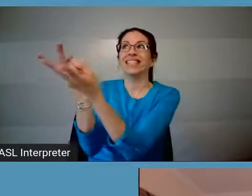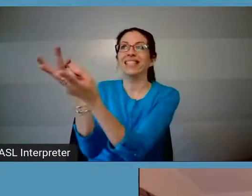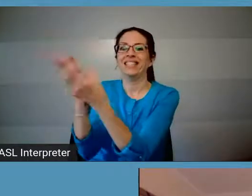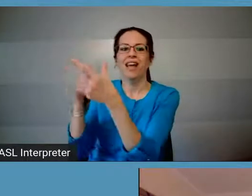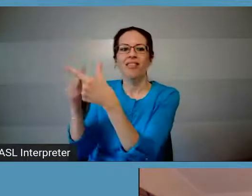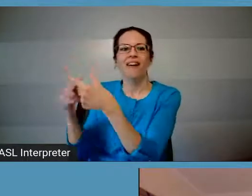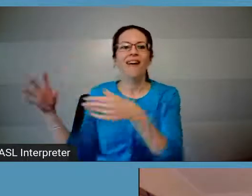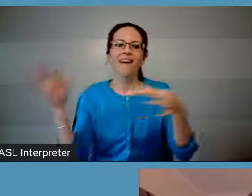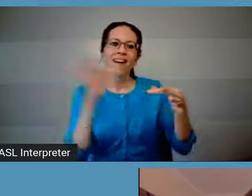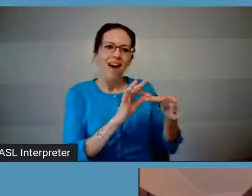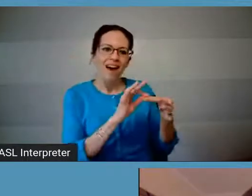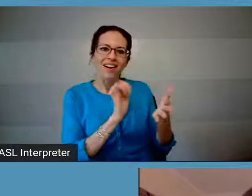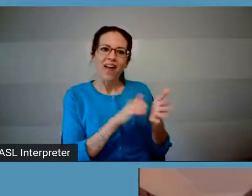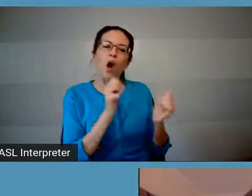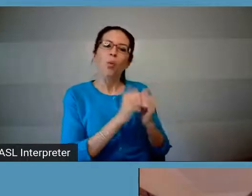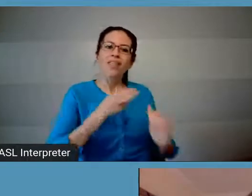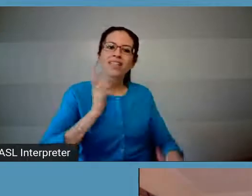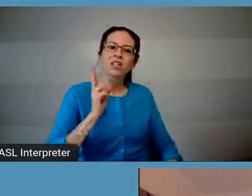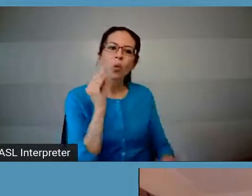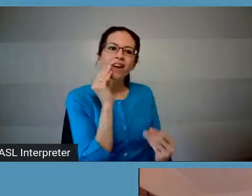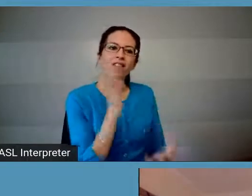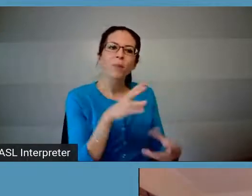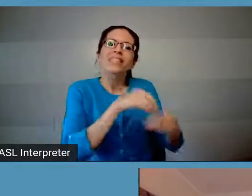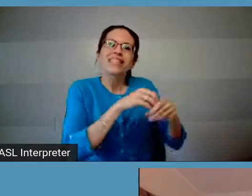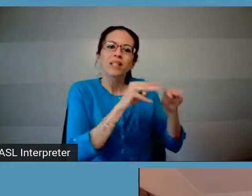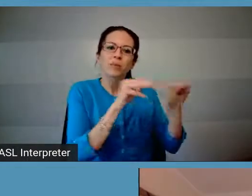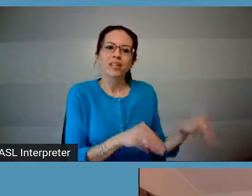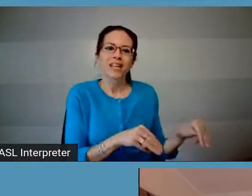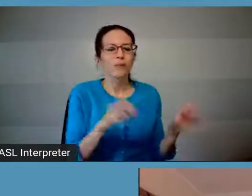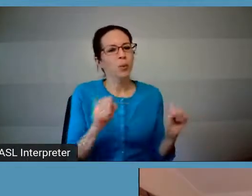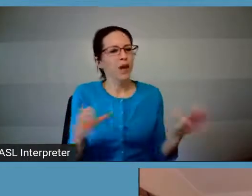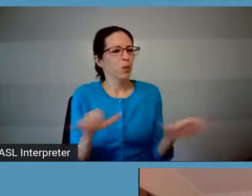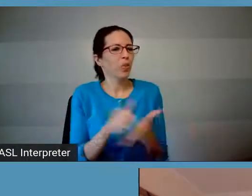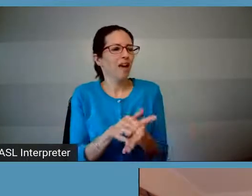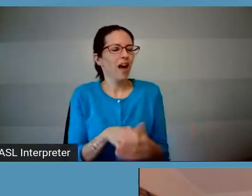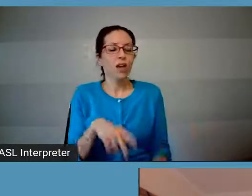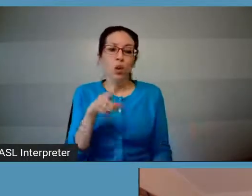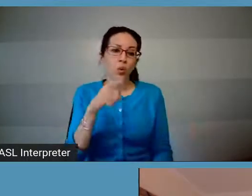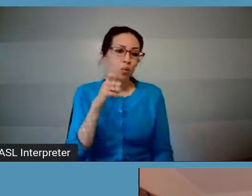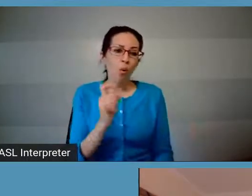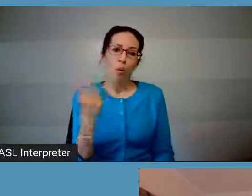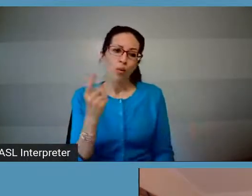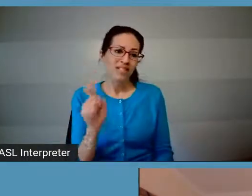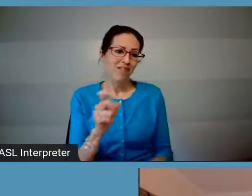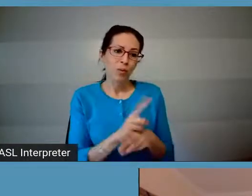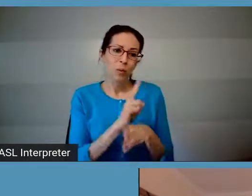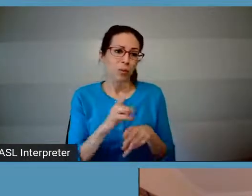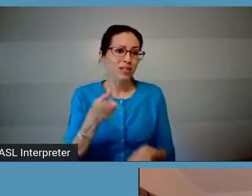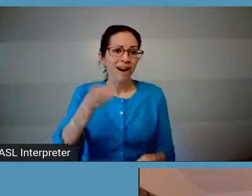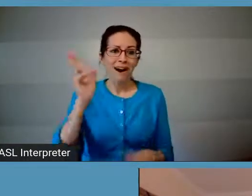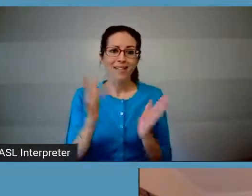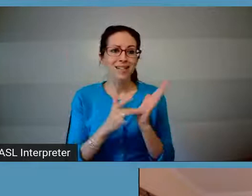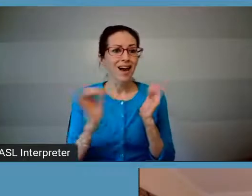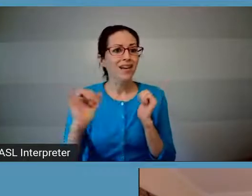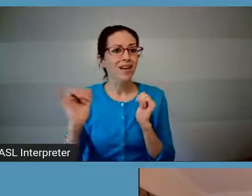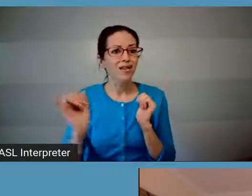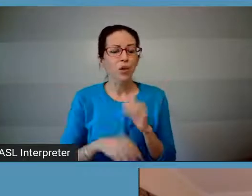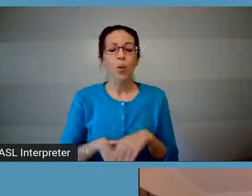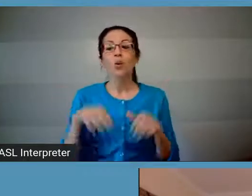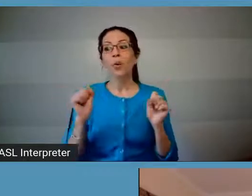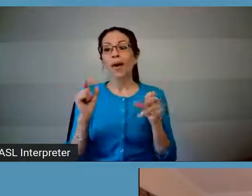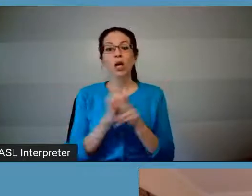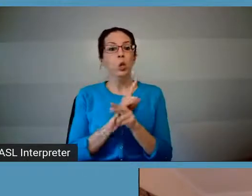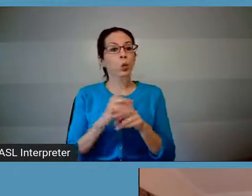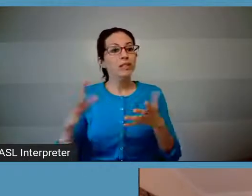museum's collection. So they've been able to do that. You don't always have to be high tech though. You can certainly use collections